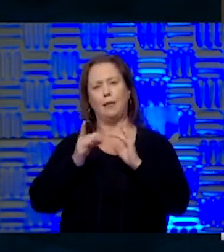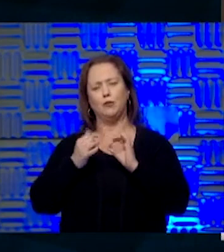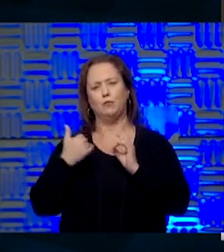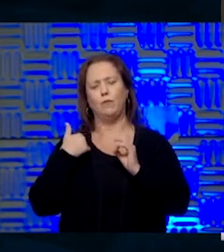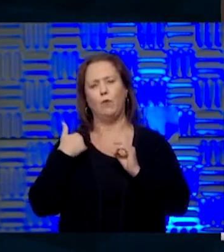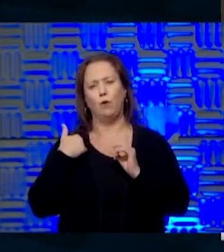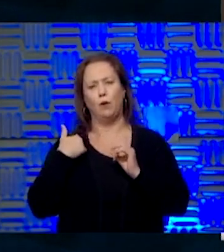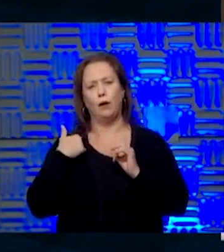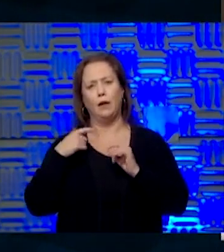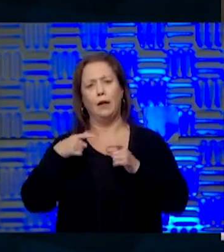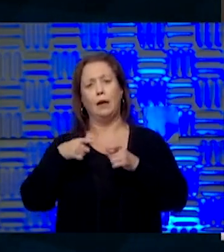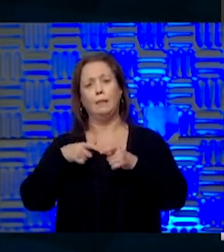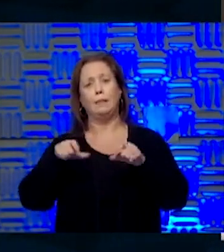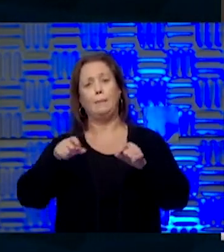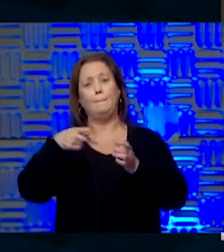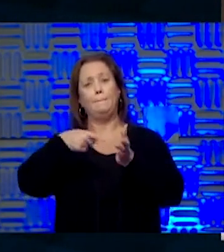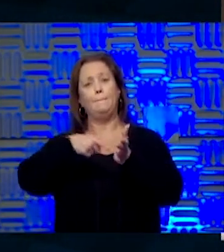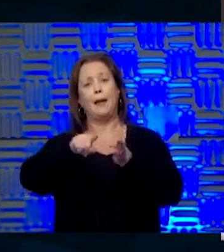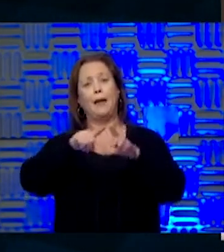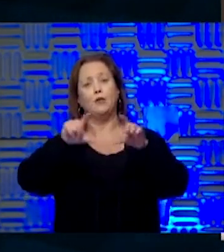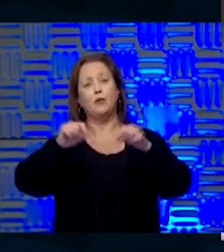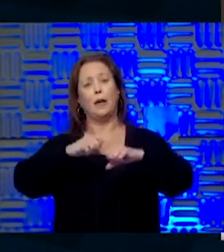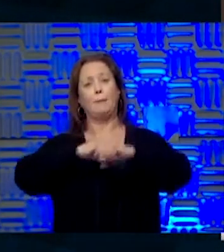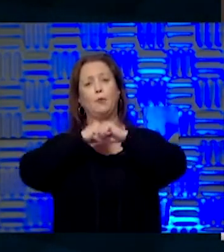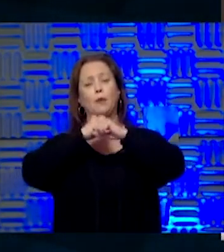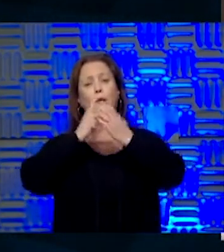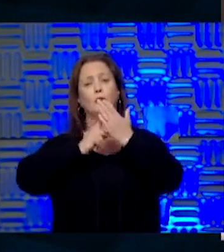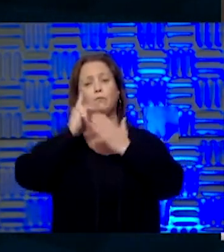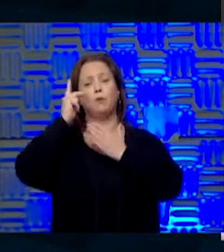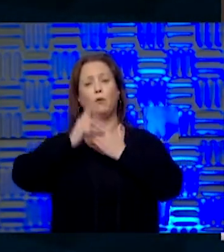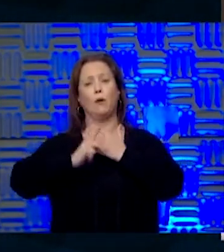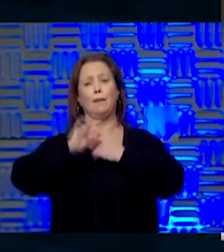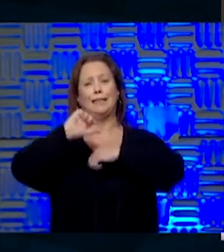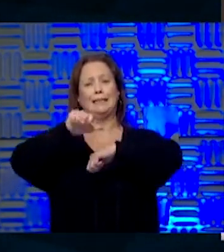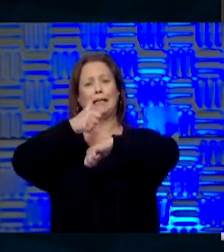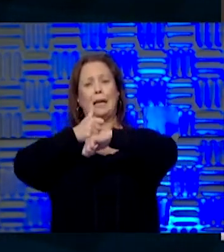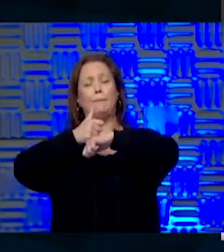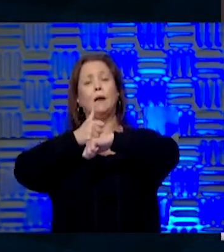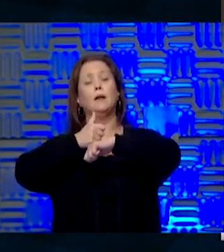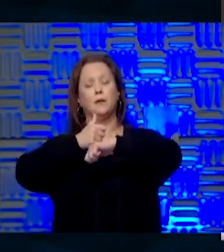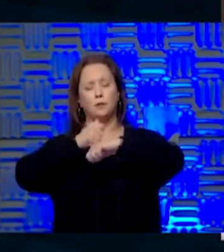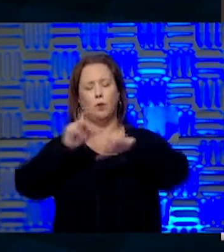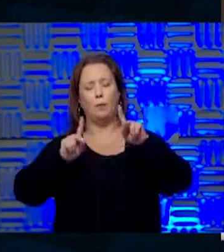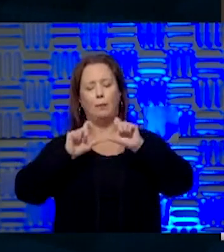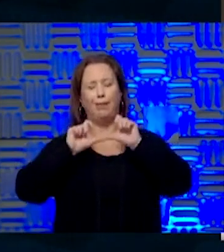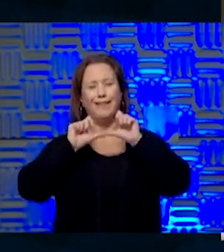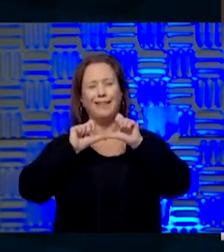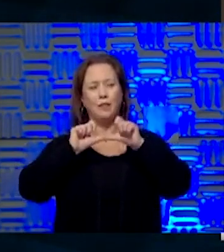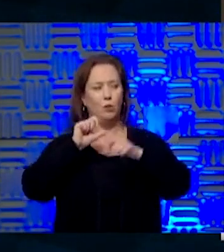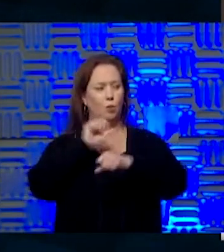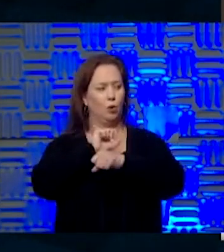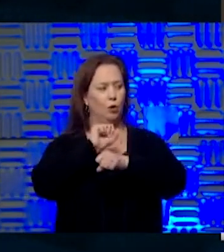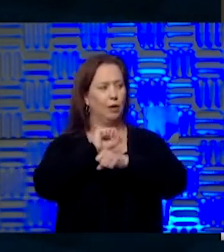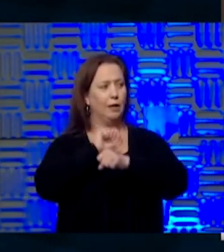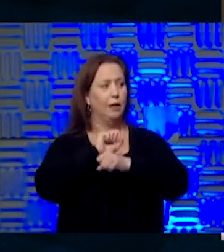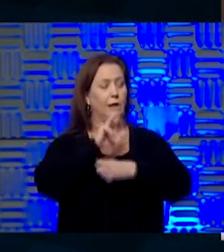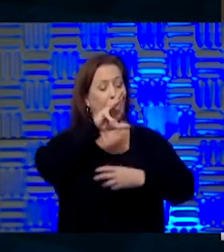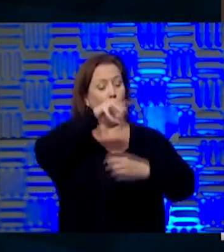the Paycheck Protection Program, is designed to keep people employed, including people who can't come to